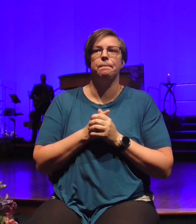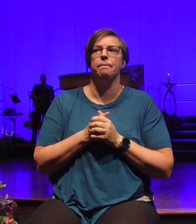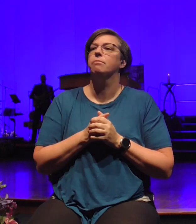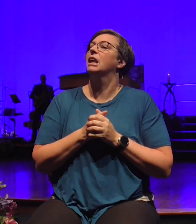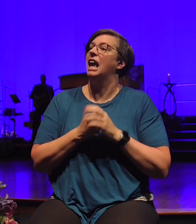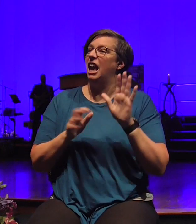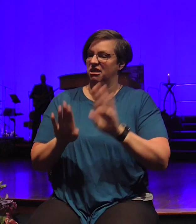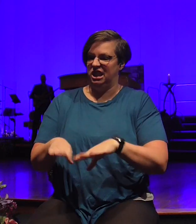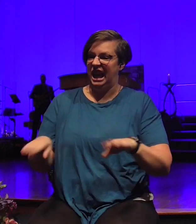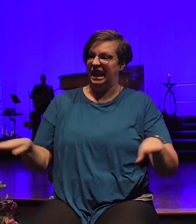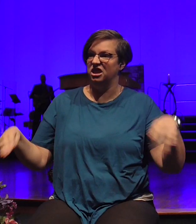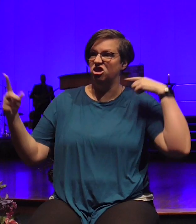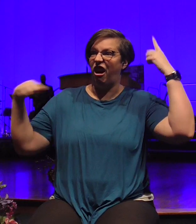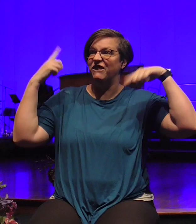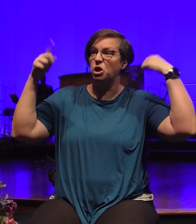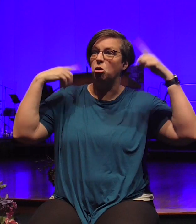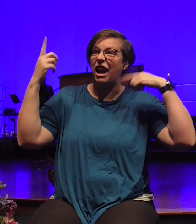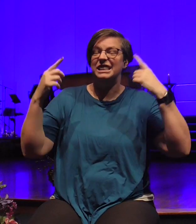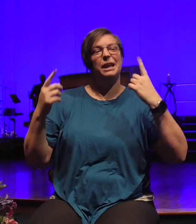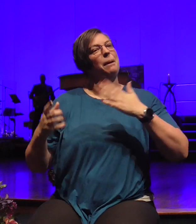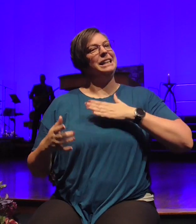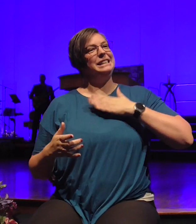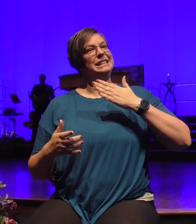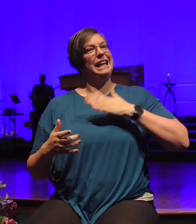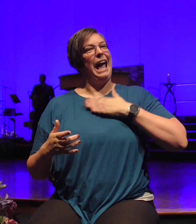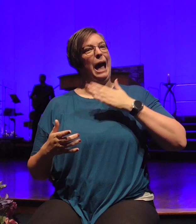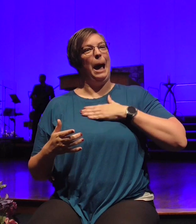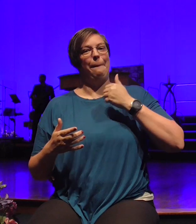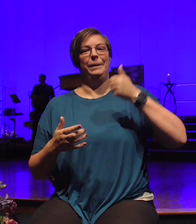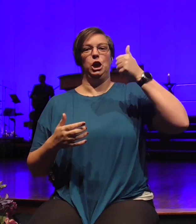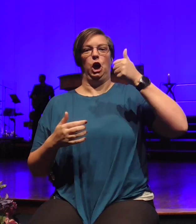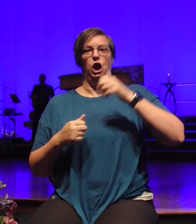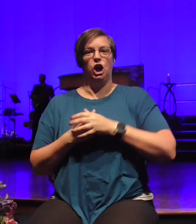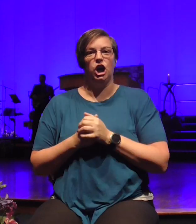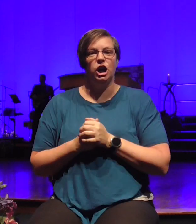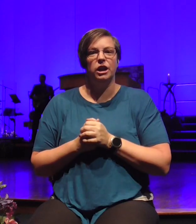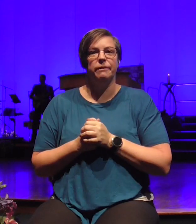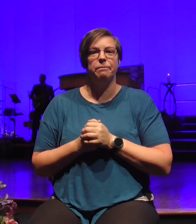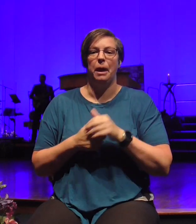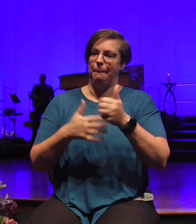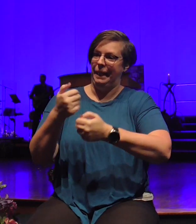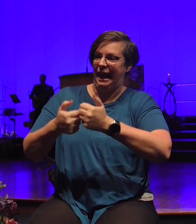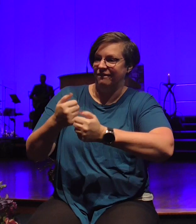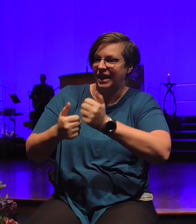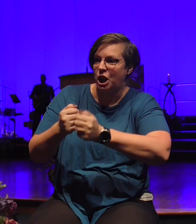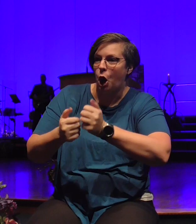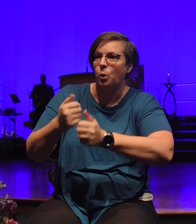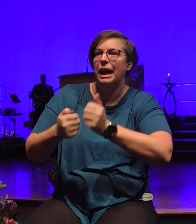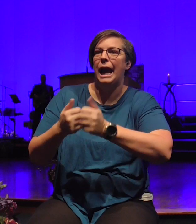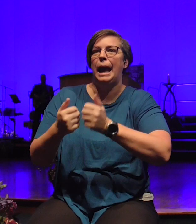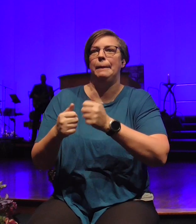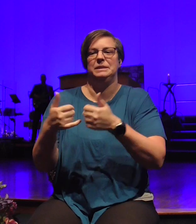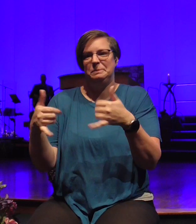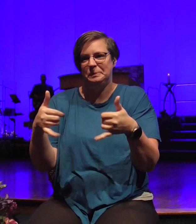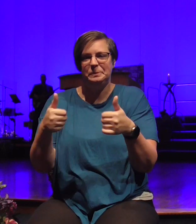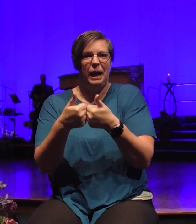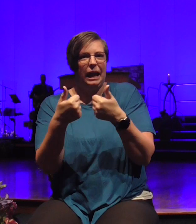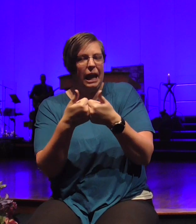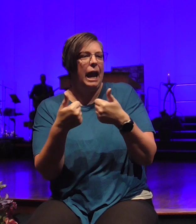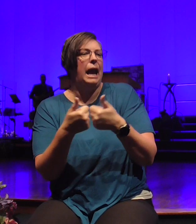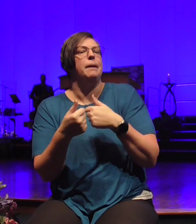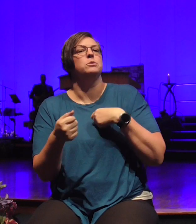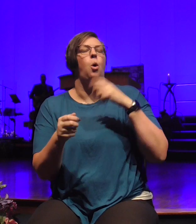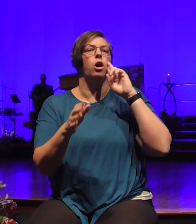crazy by your children. 10% happier playing video games. And drifting off to